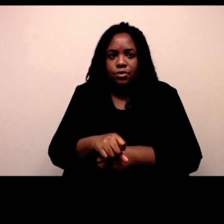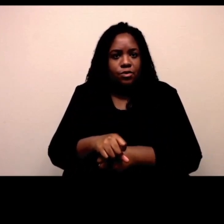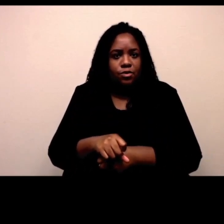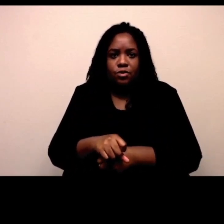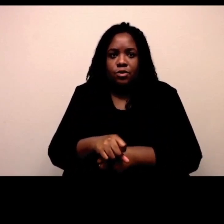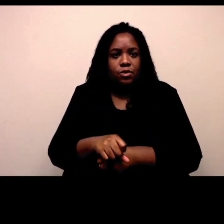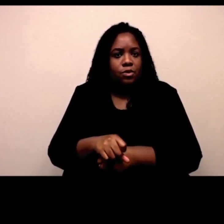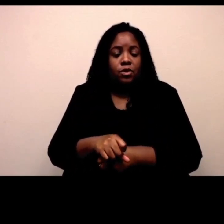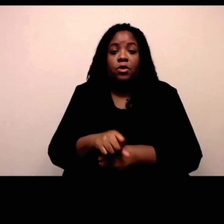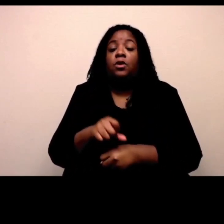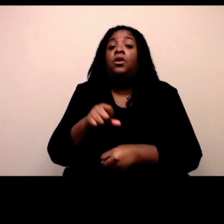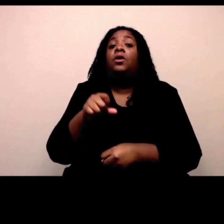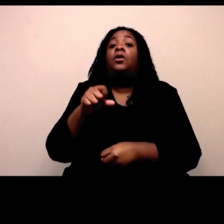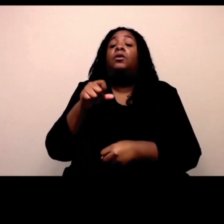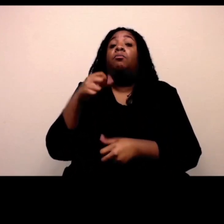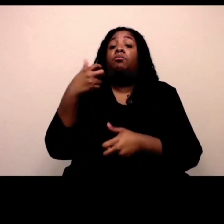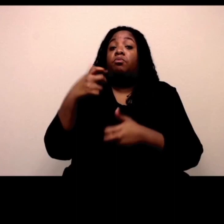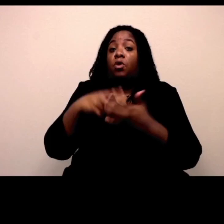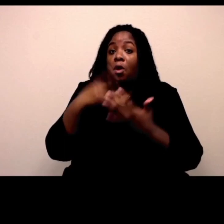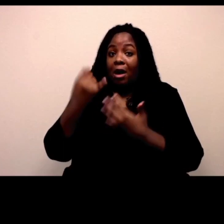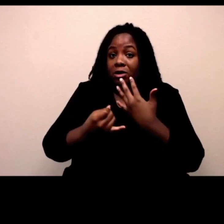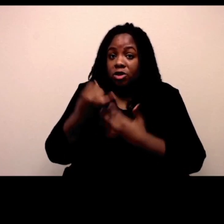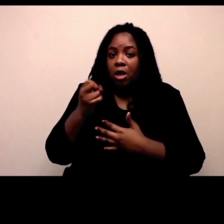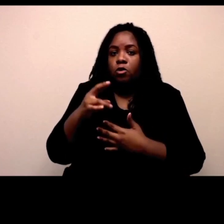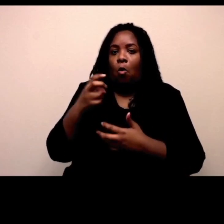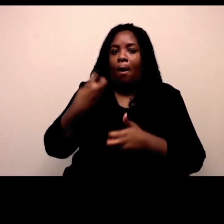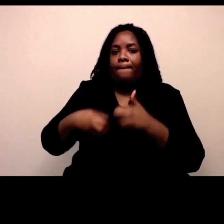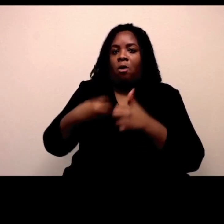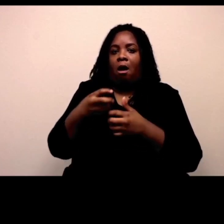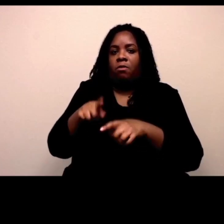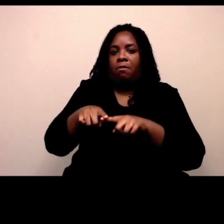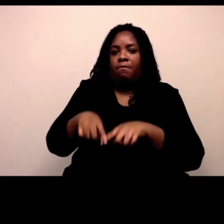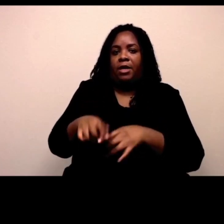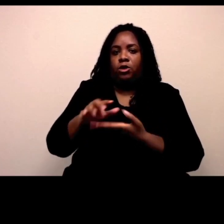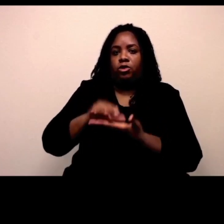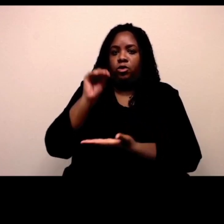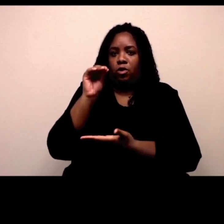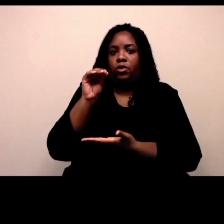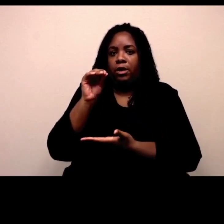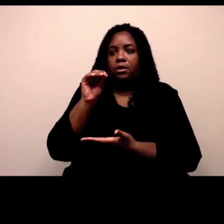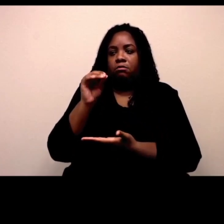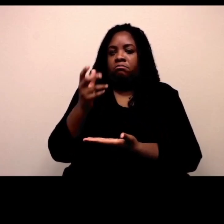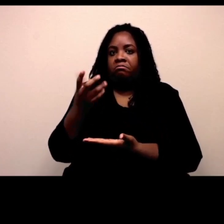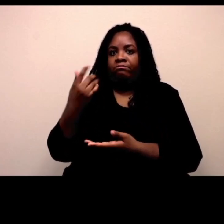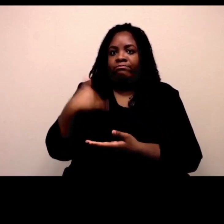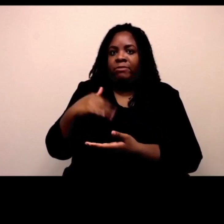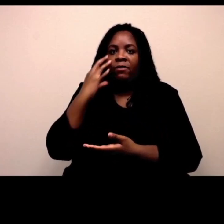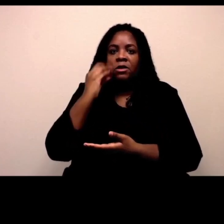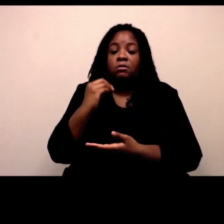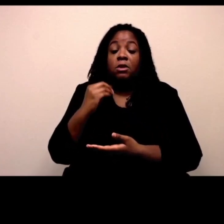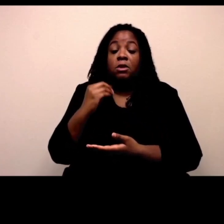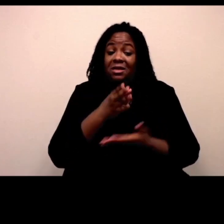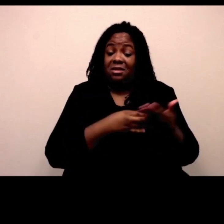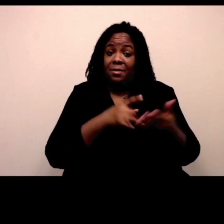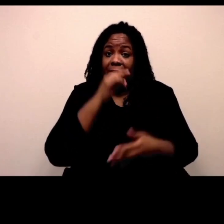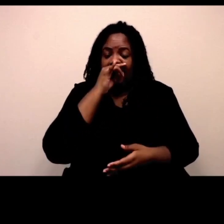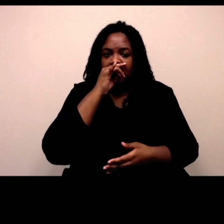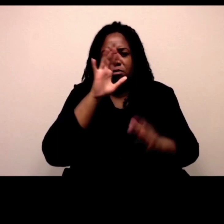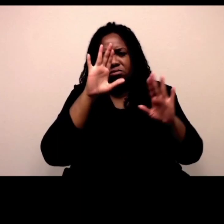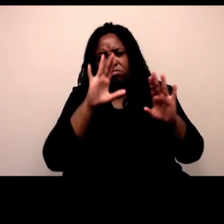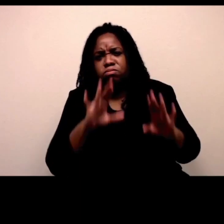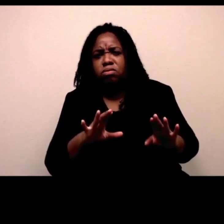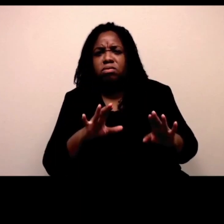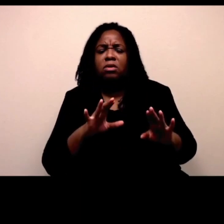project or problem-based learning. So we have kids that have done an amazing job getting